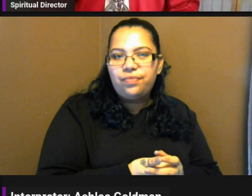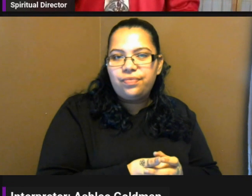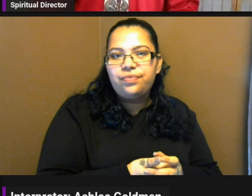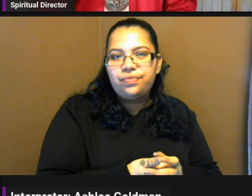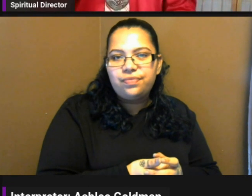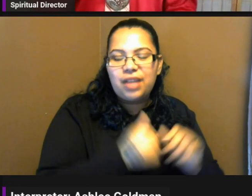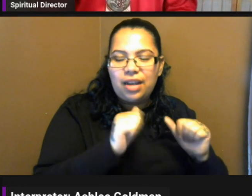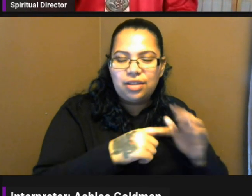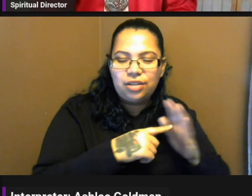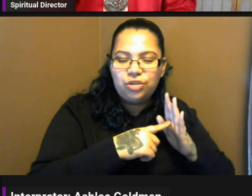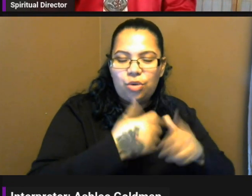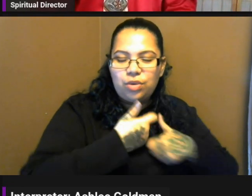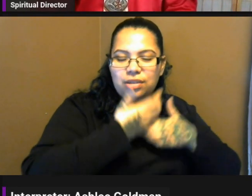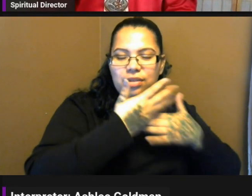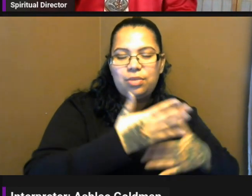of my true self.